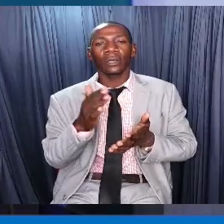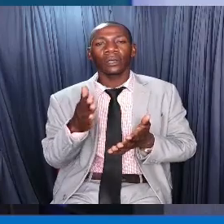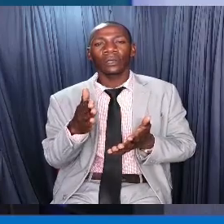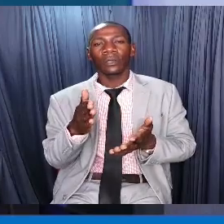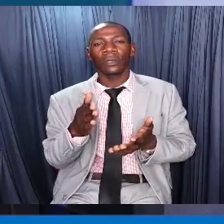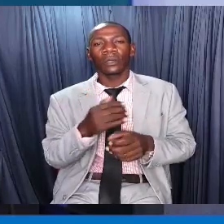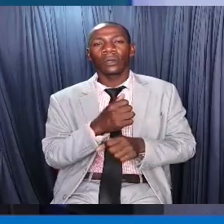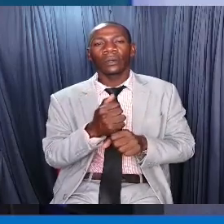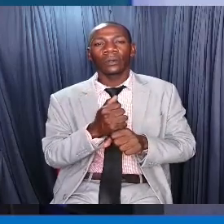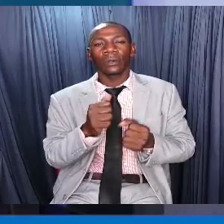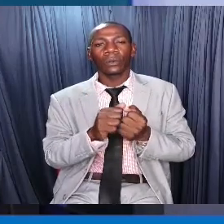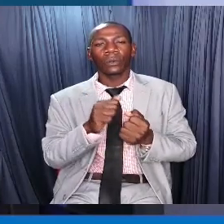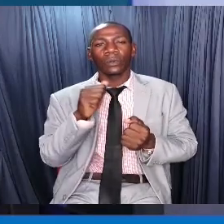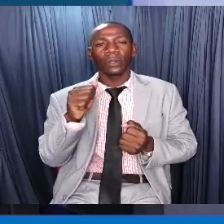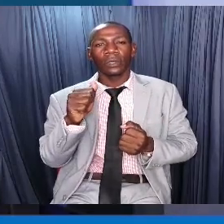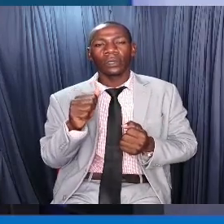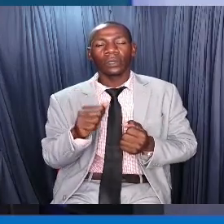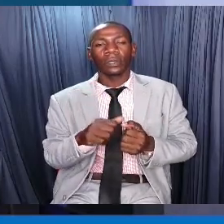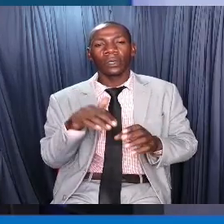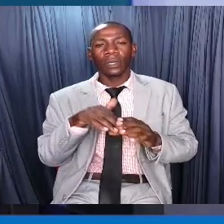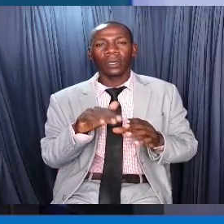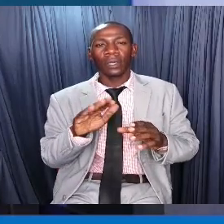that. Miaka 15. A bonus of 15 years.